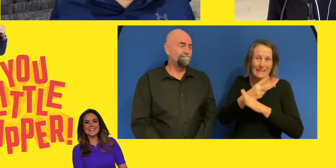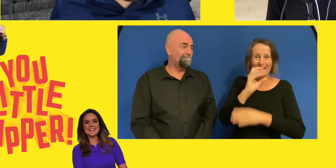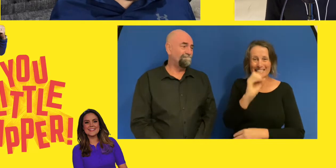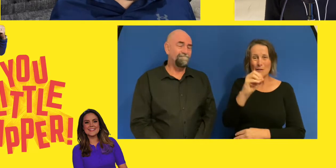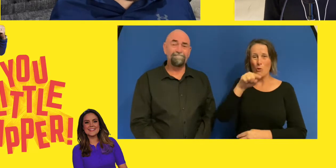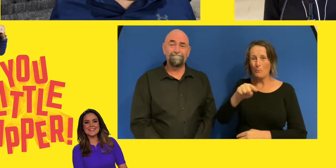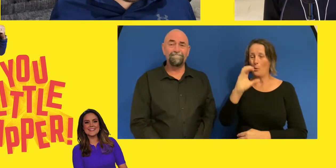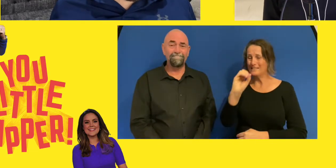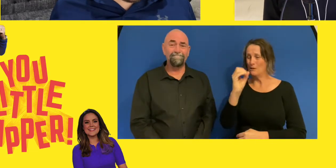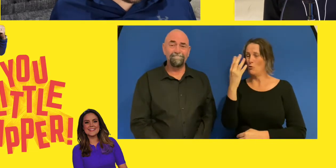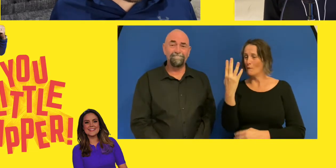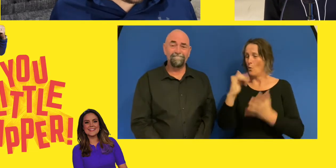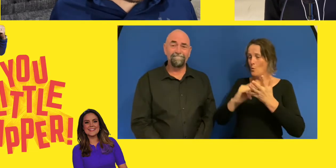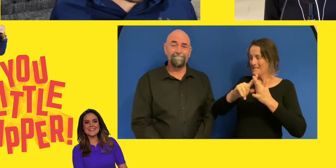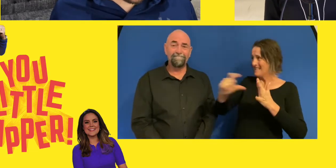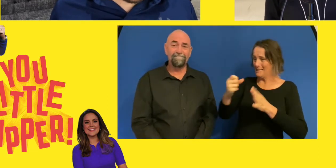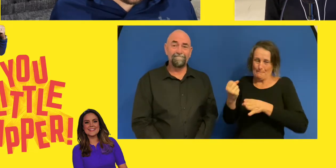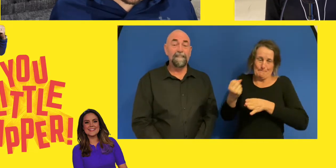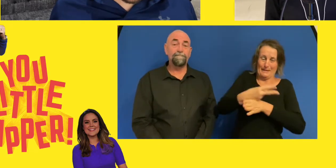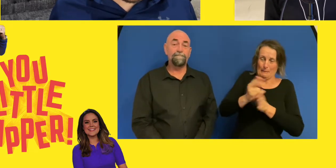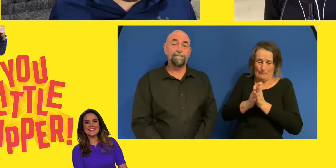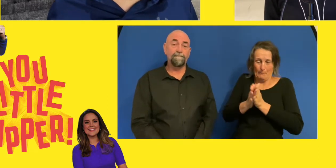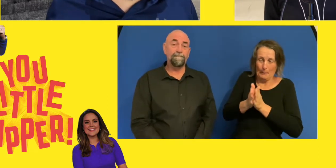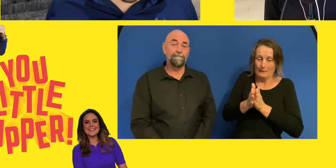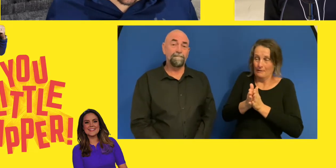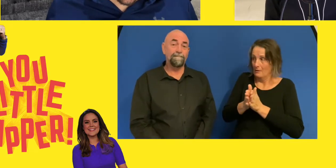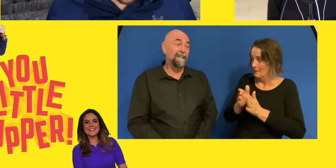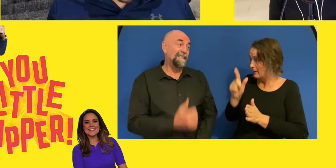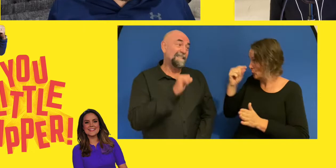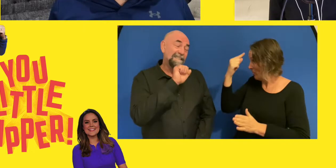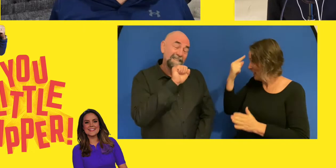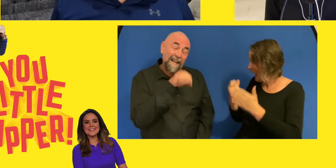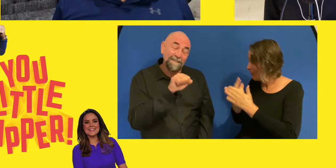down to 0.04 seconds? Yes. Has